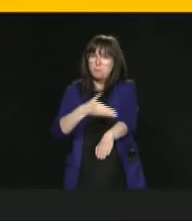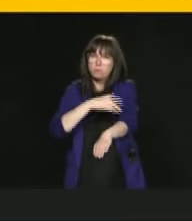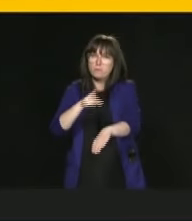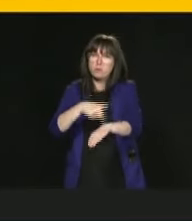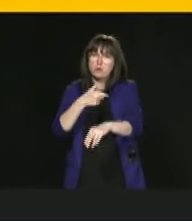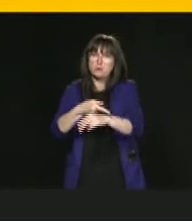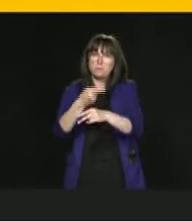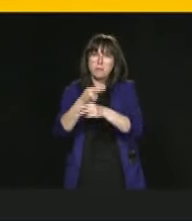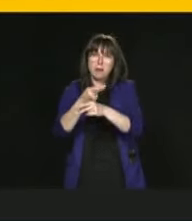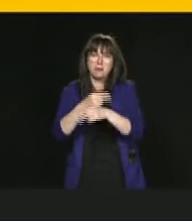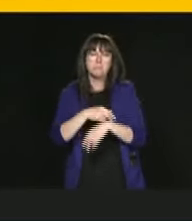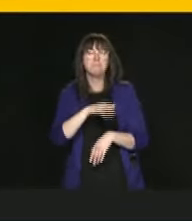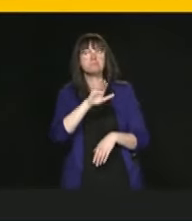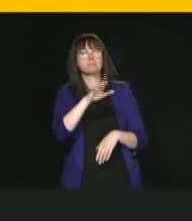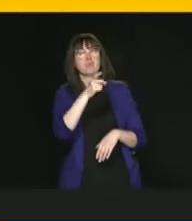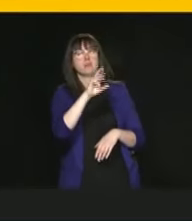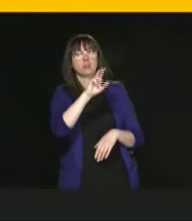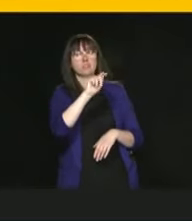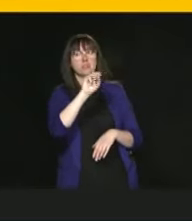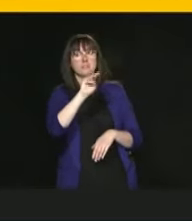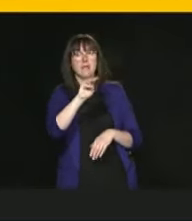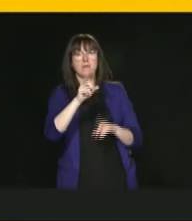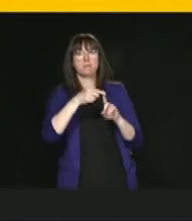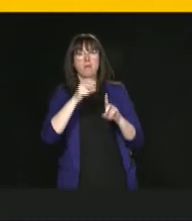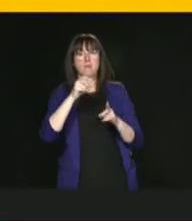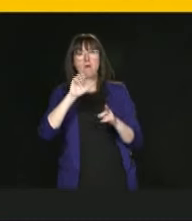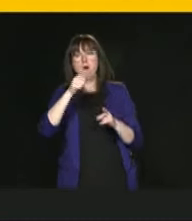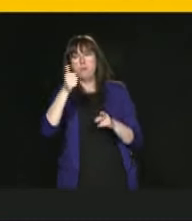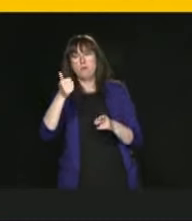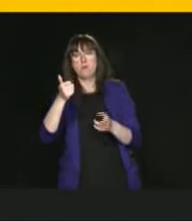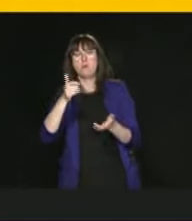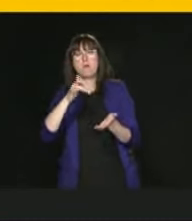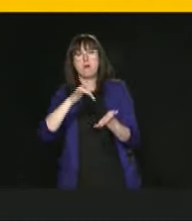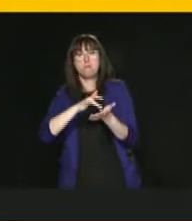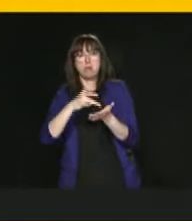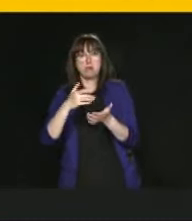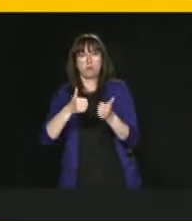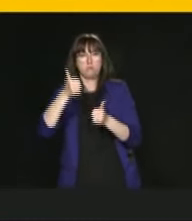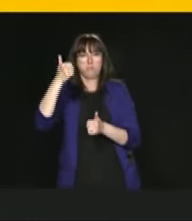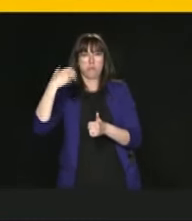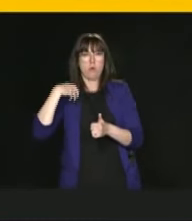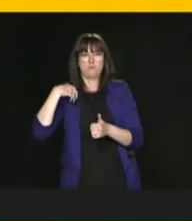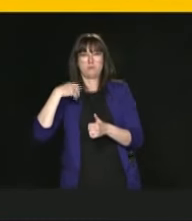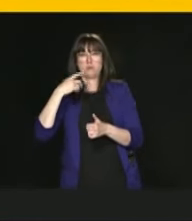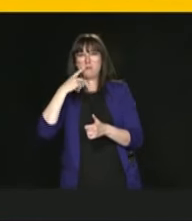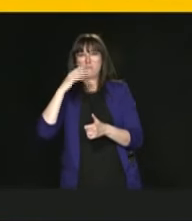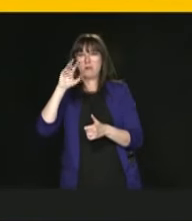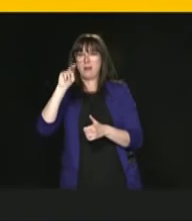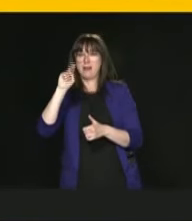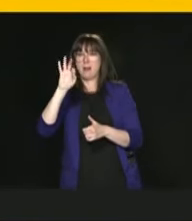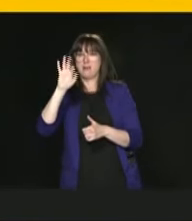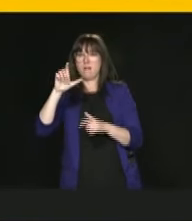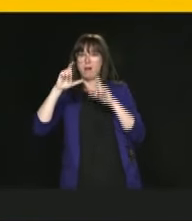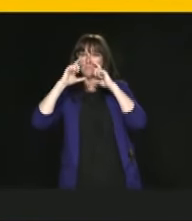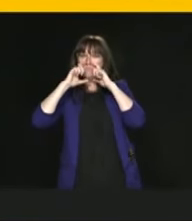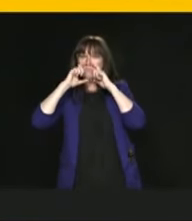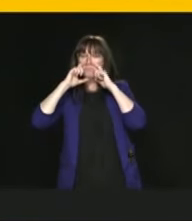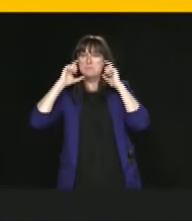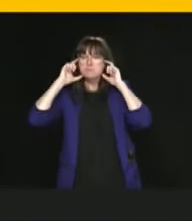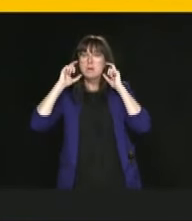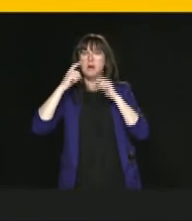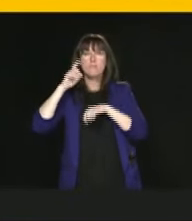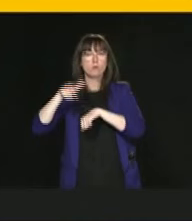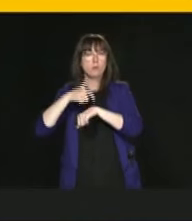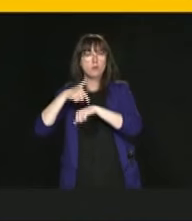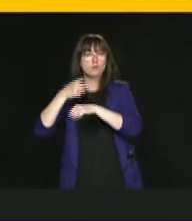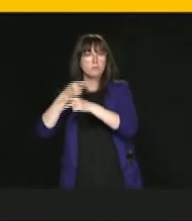from medical officers of health across the country about the supply of N95 masks, especially at long-term care homes, and if this shipment, this most recent one of